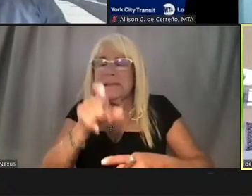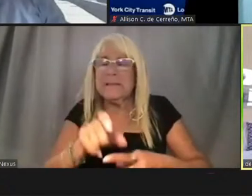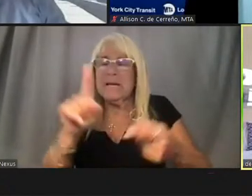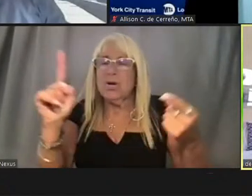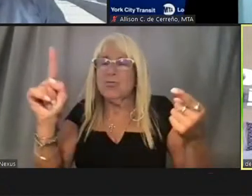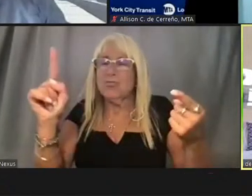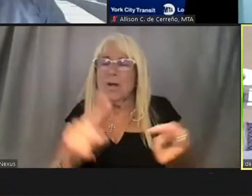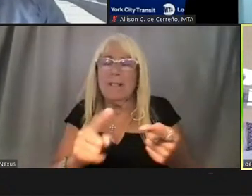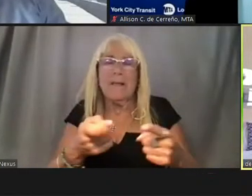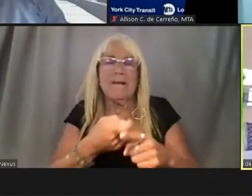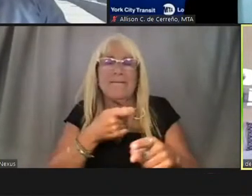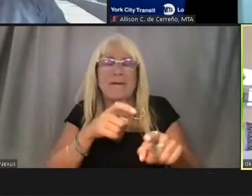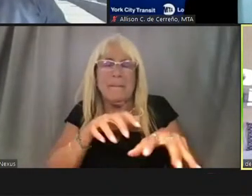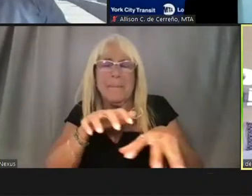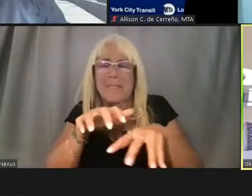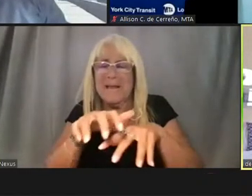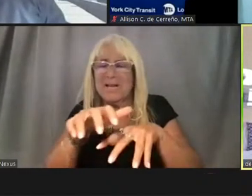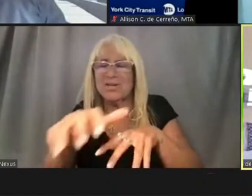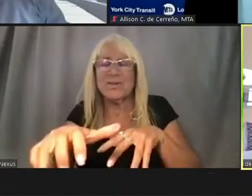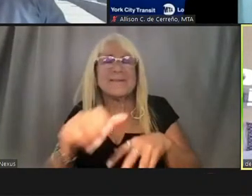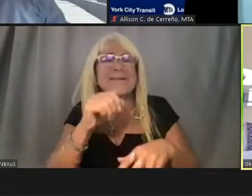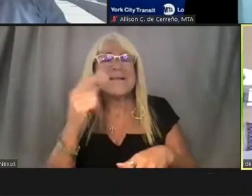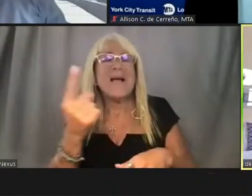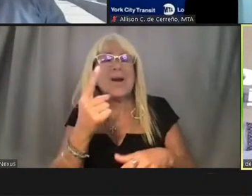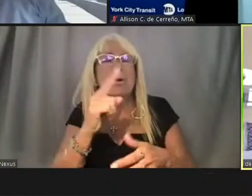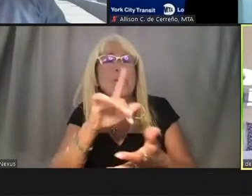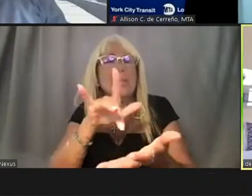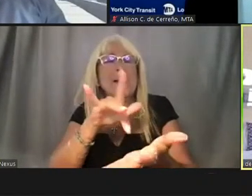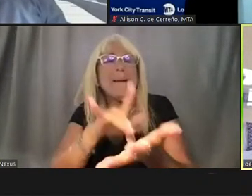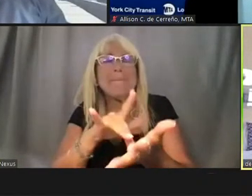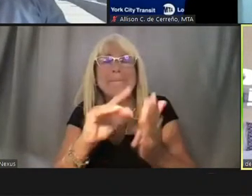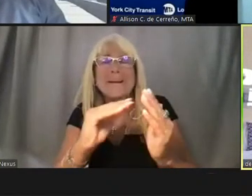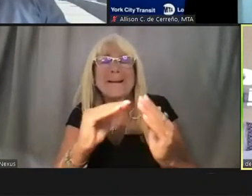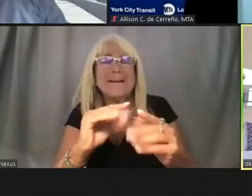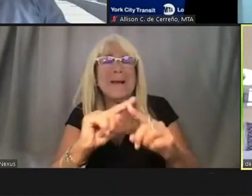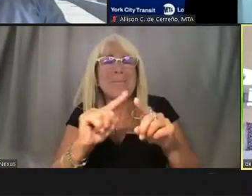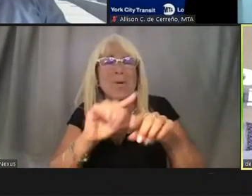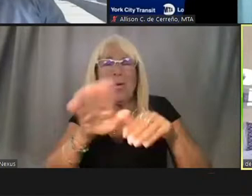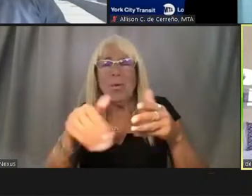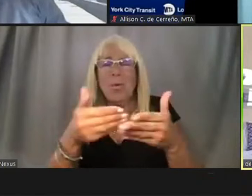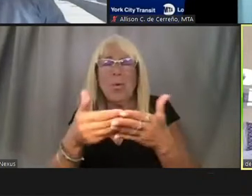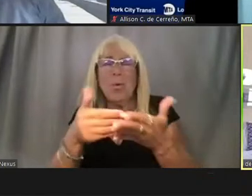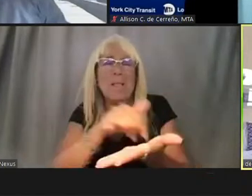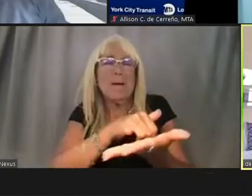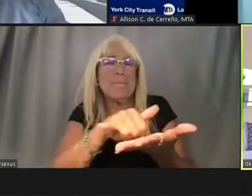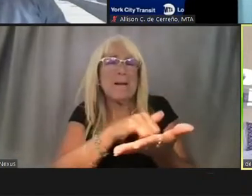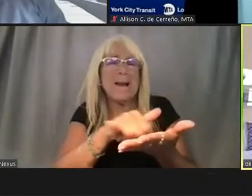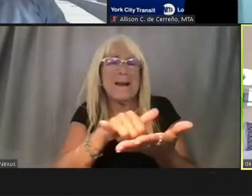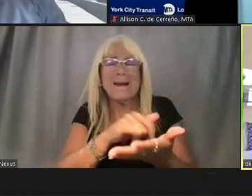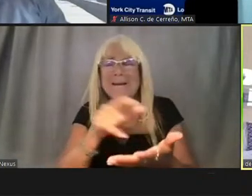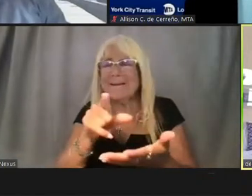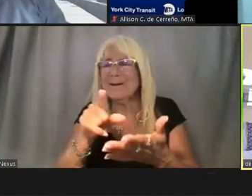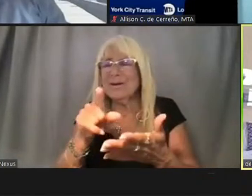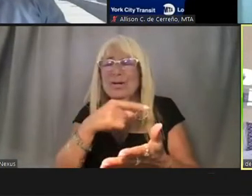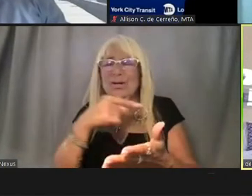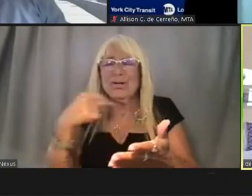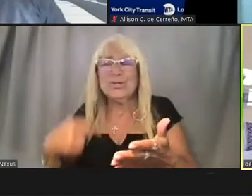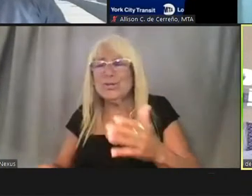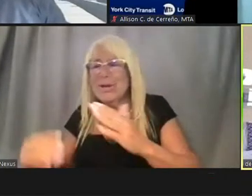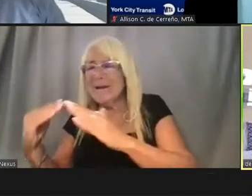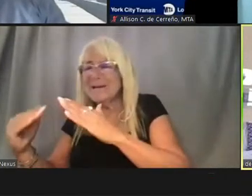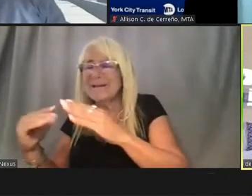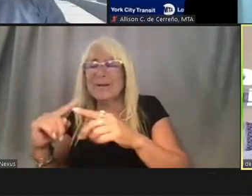Midtown but throughout Manhattan from the narrow congested streets of Chinatown to our formerly Splendid